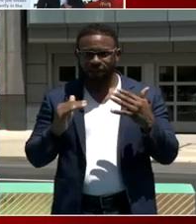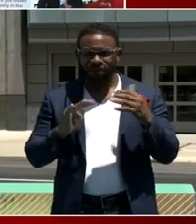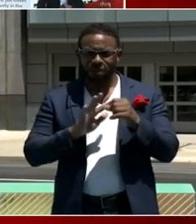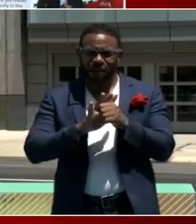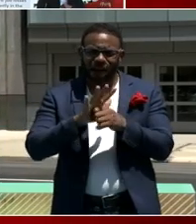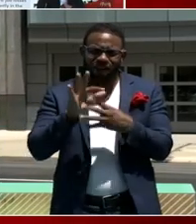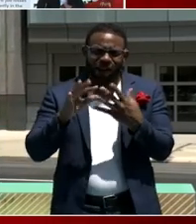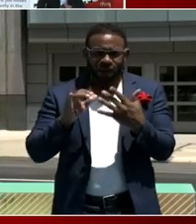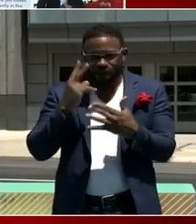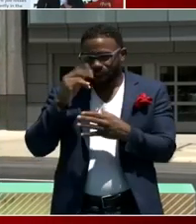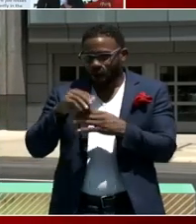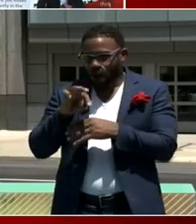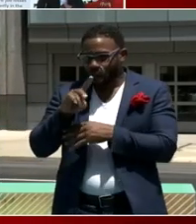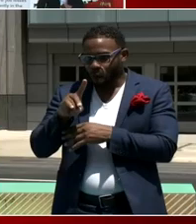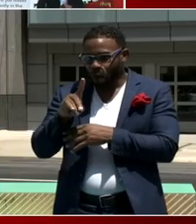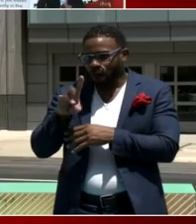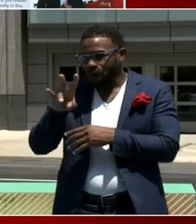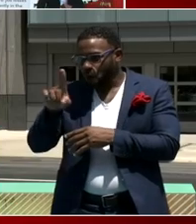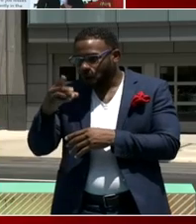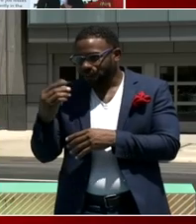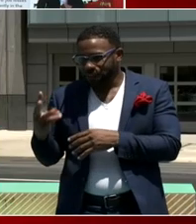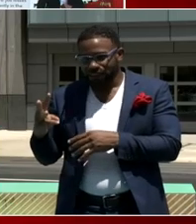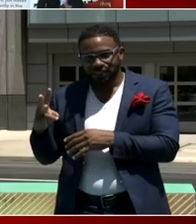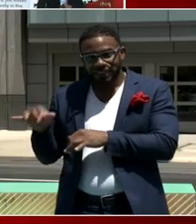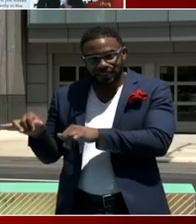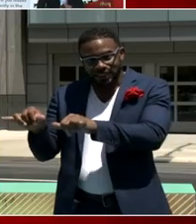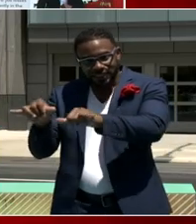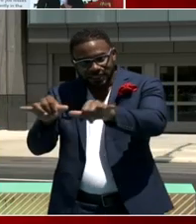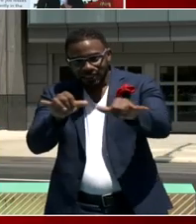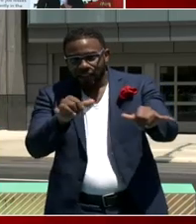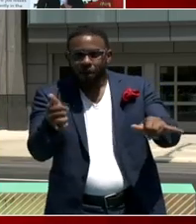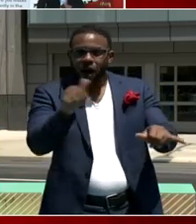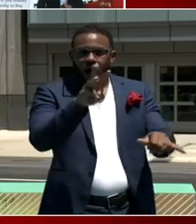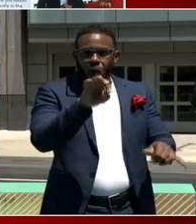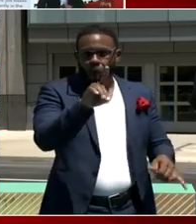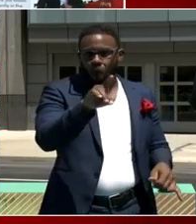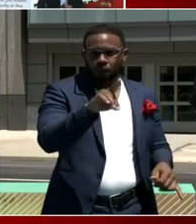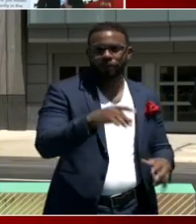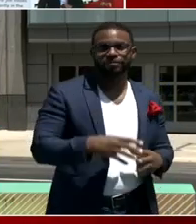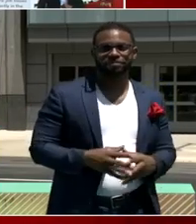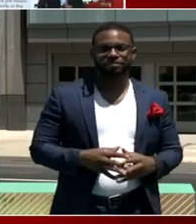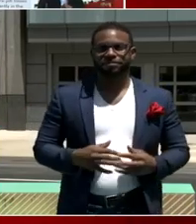bountiful options that we can see in some places are replicated in others.